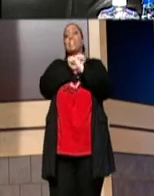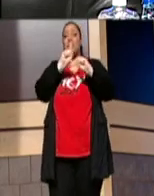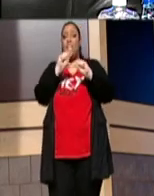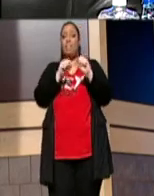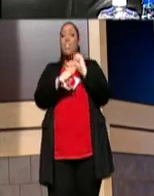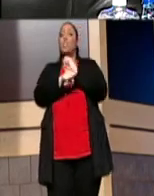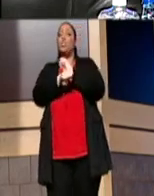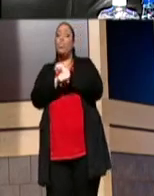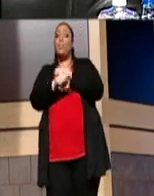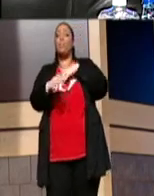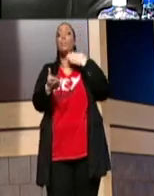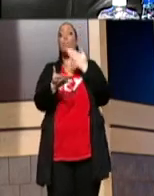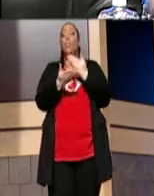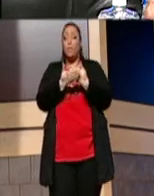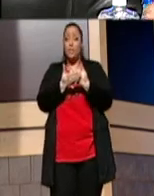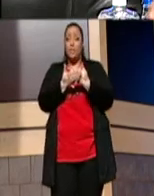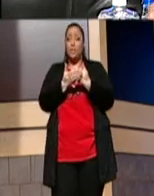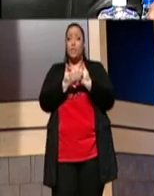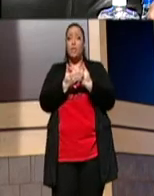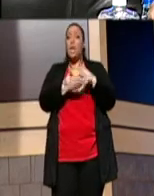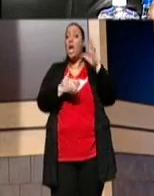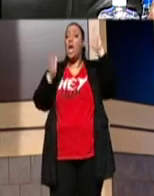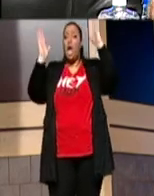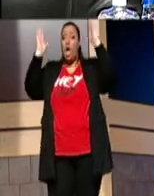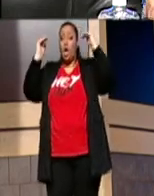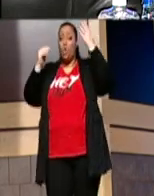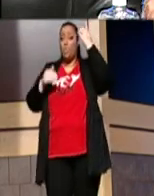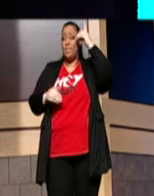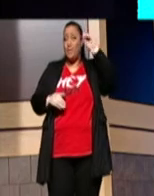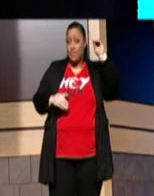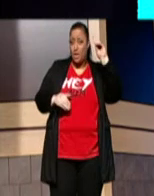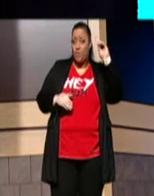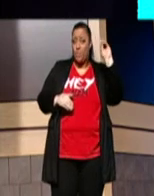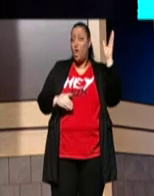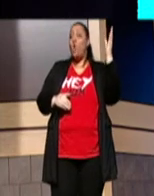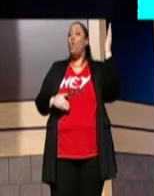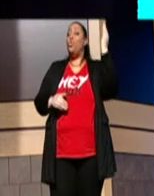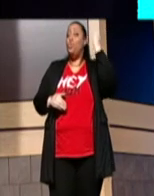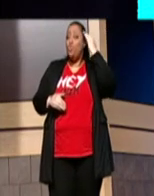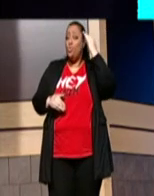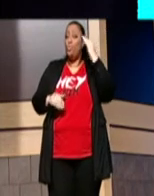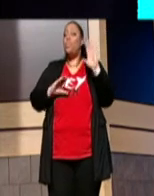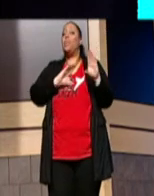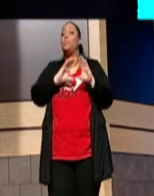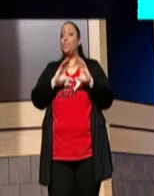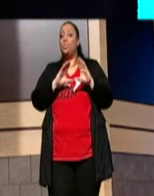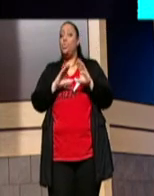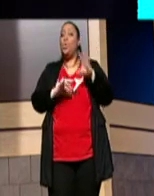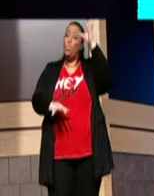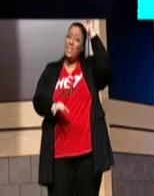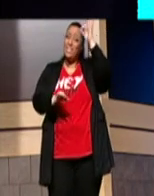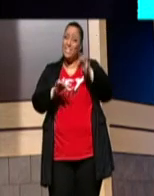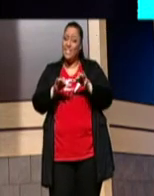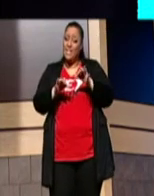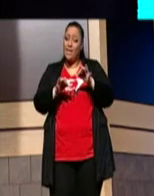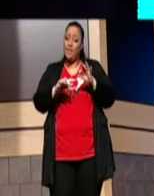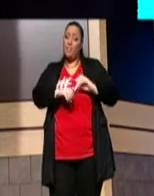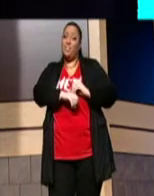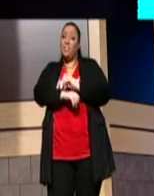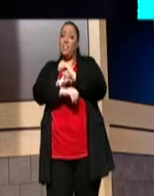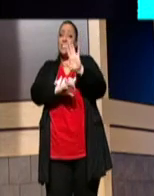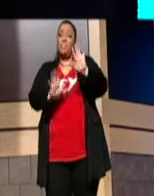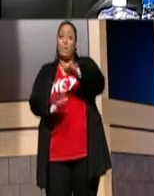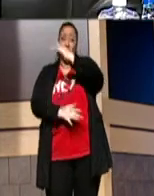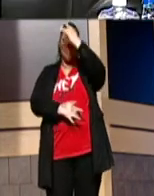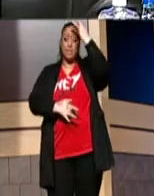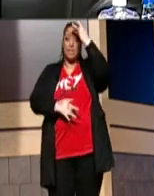good. Can I say this? I hope the devil knew what he was doing when he decided to do this.